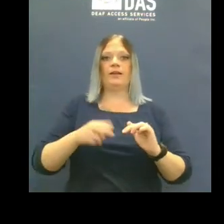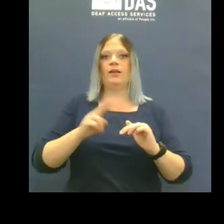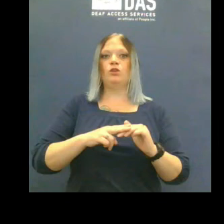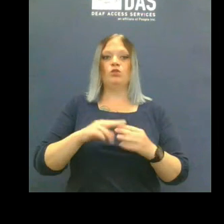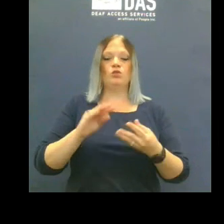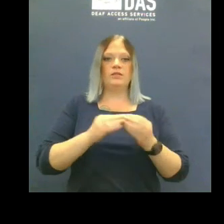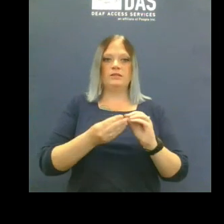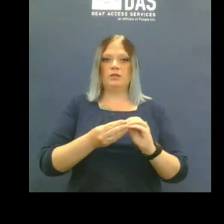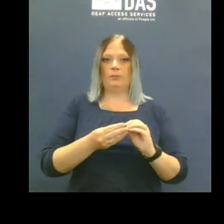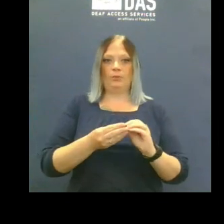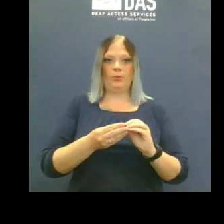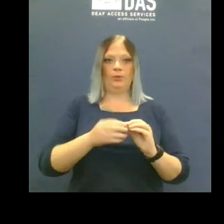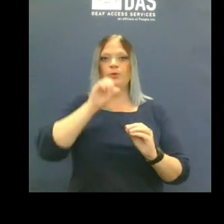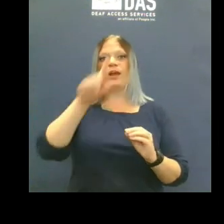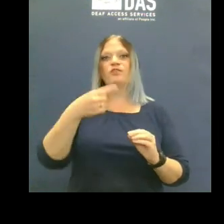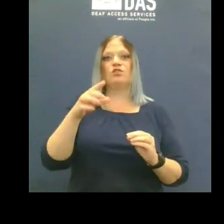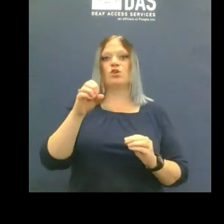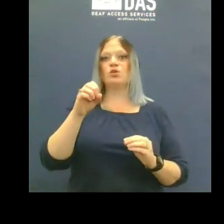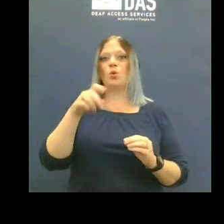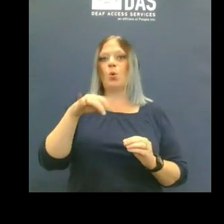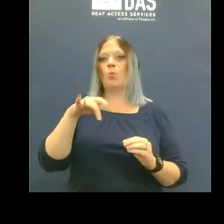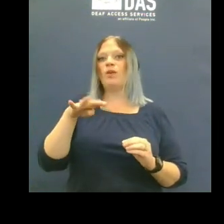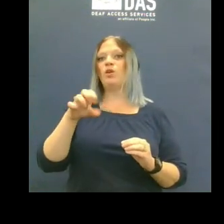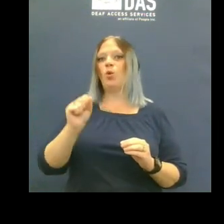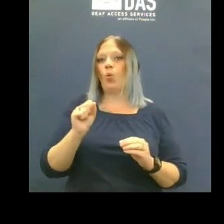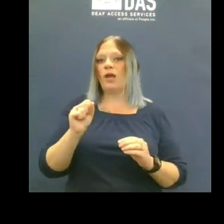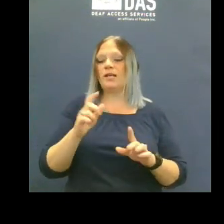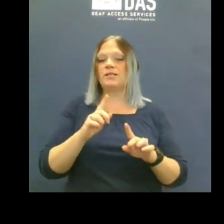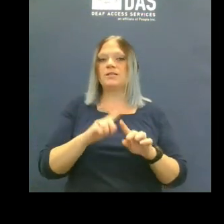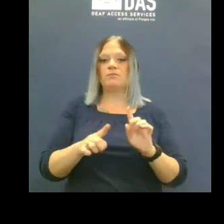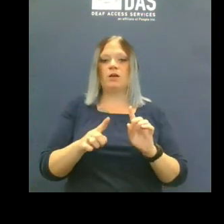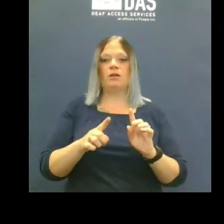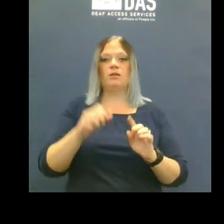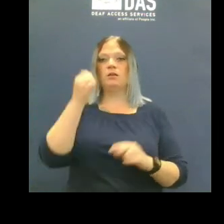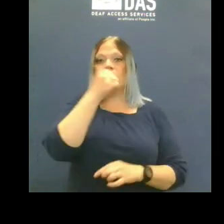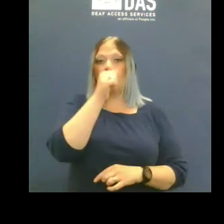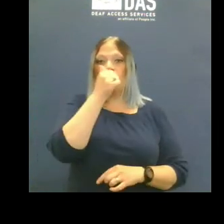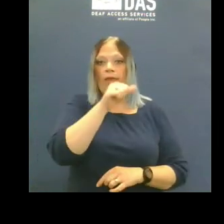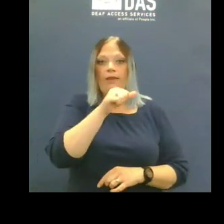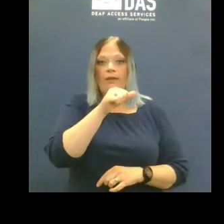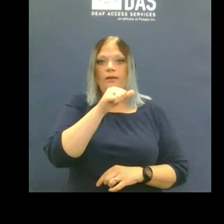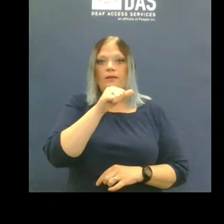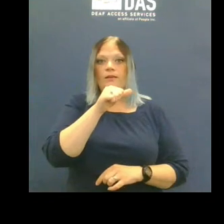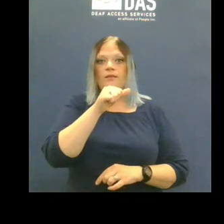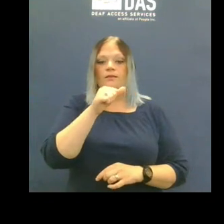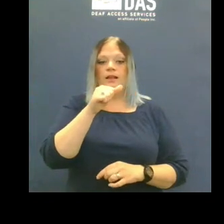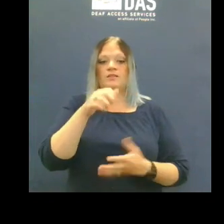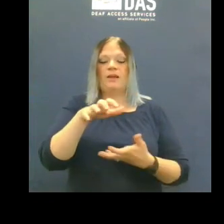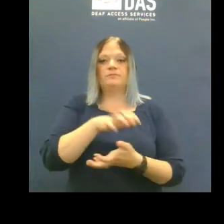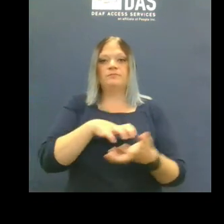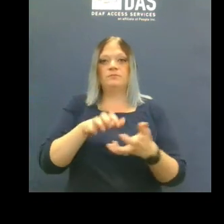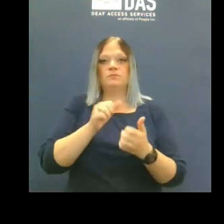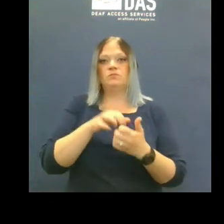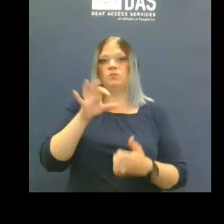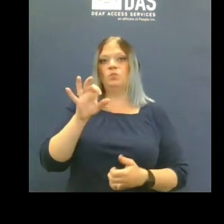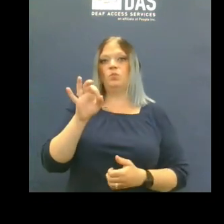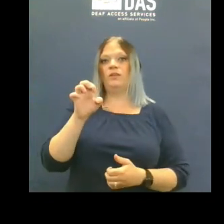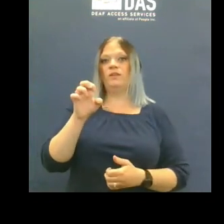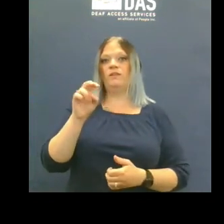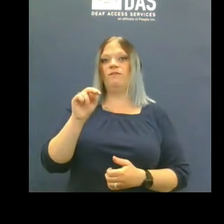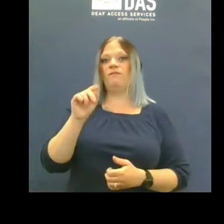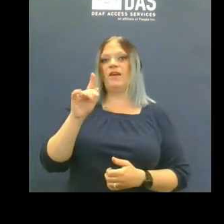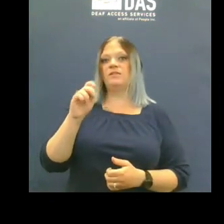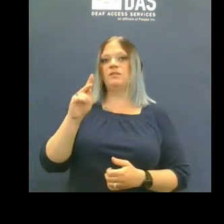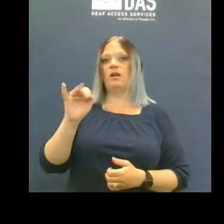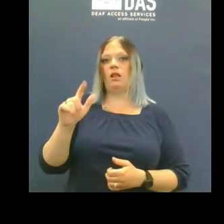overdoses, not just with opioids alone, but there have been quite a number with cocaine that has been cut with fentanyl. In Albany,